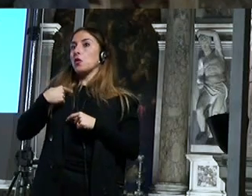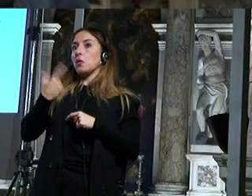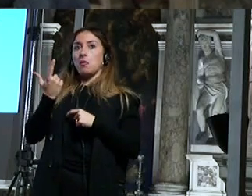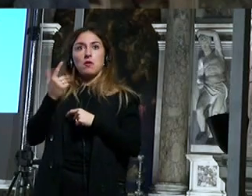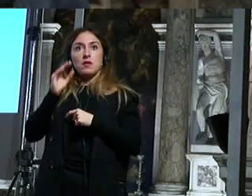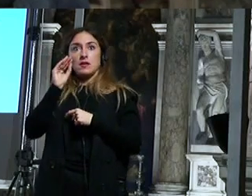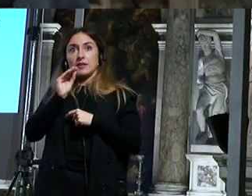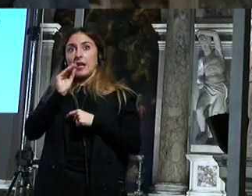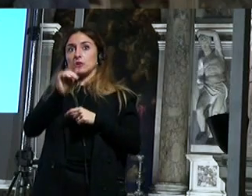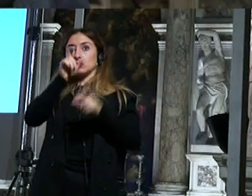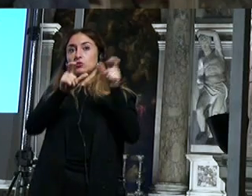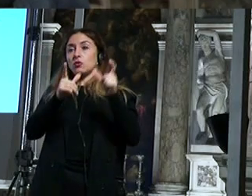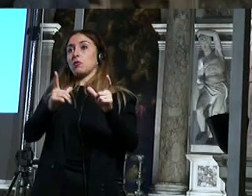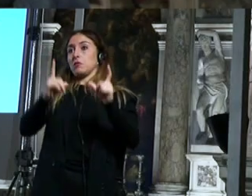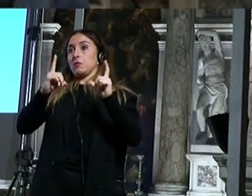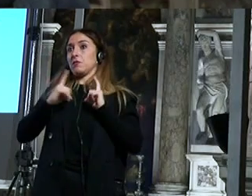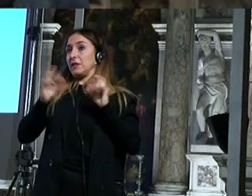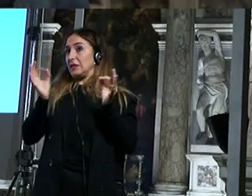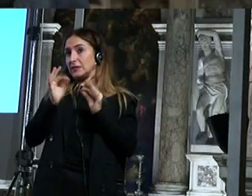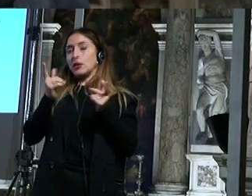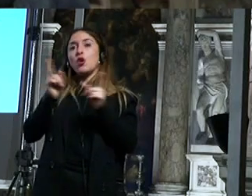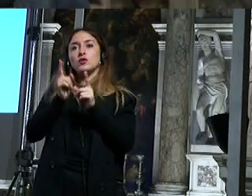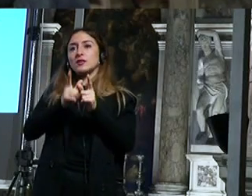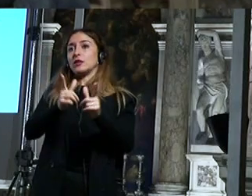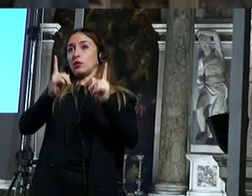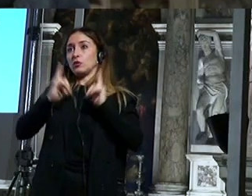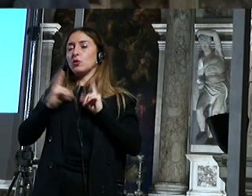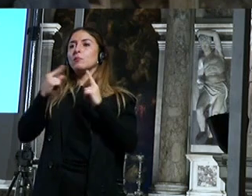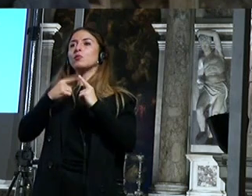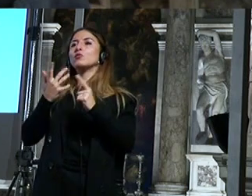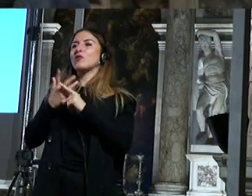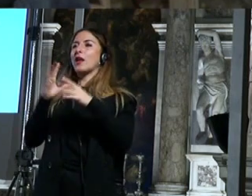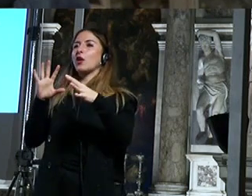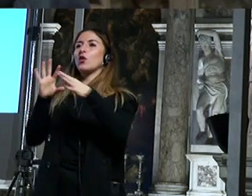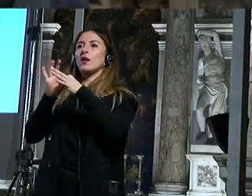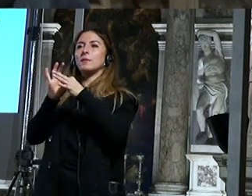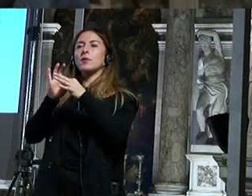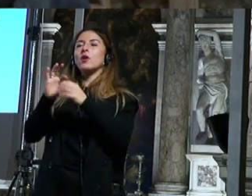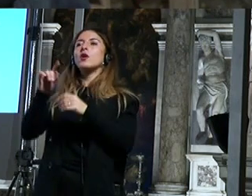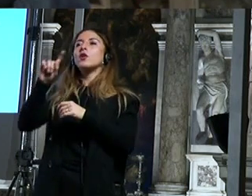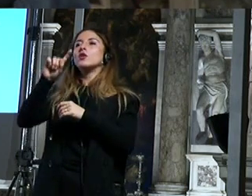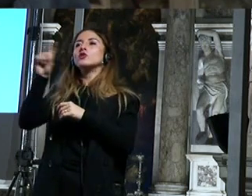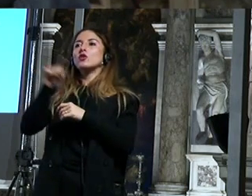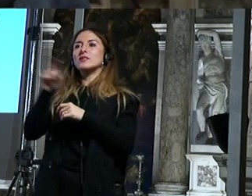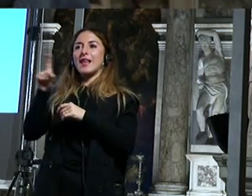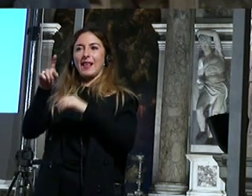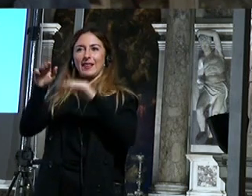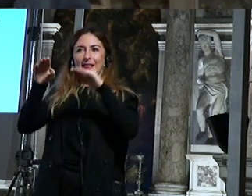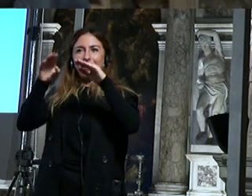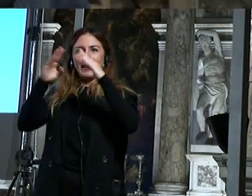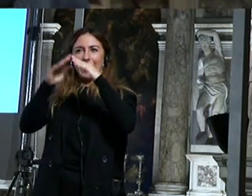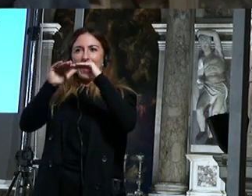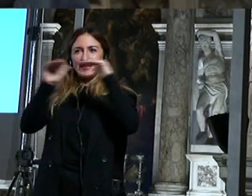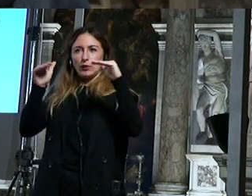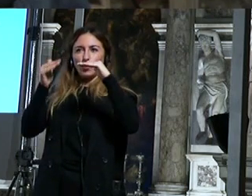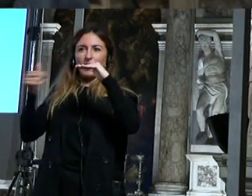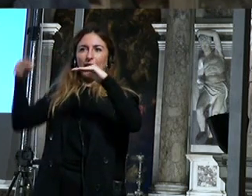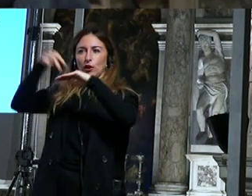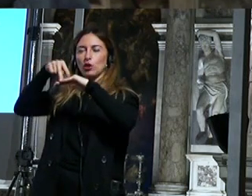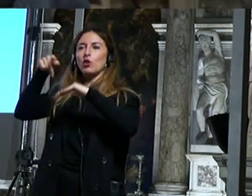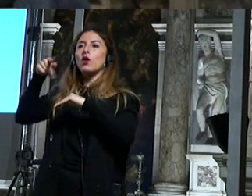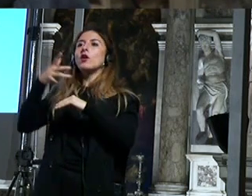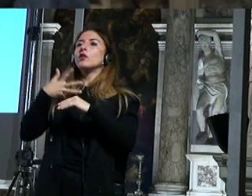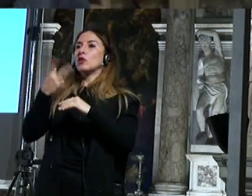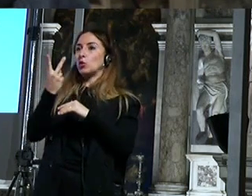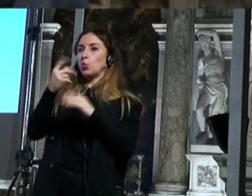or rhyme with the Zuzia on the roof story, because these are the two stories in which births occur.